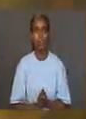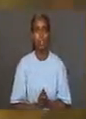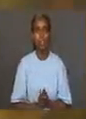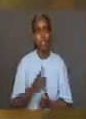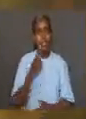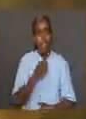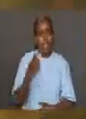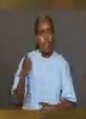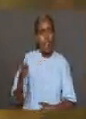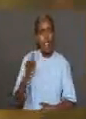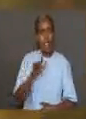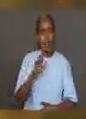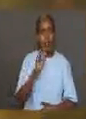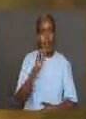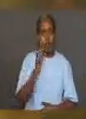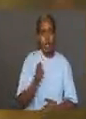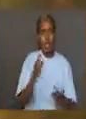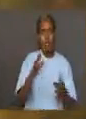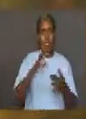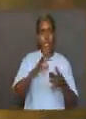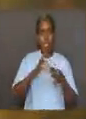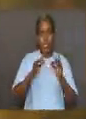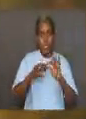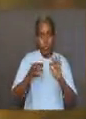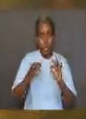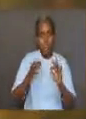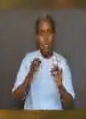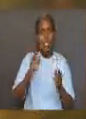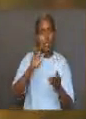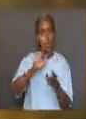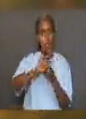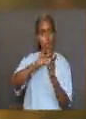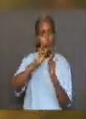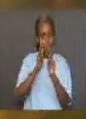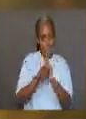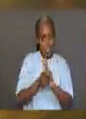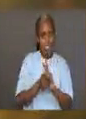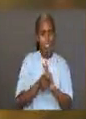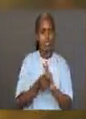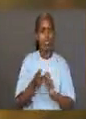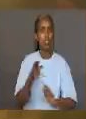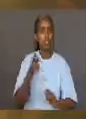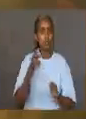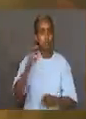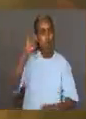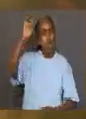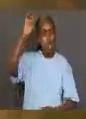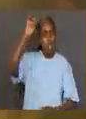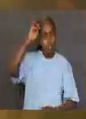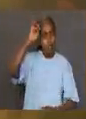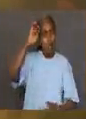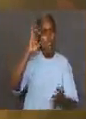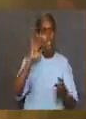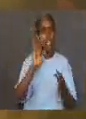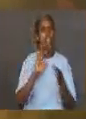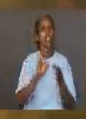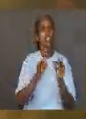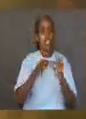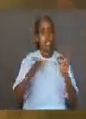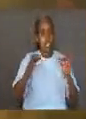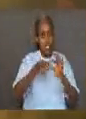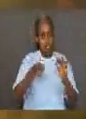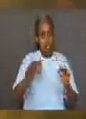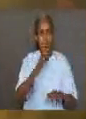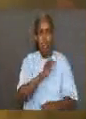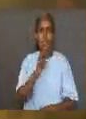Every logarithmic statement can be translated into an exponential statement and